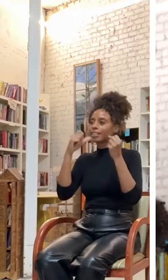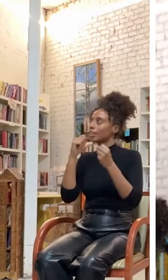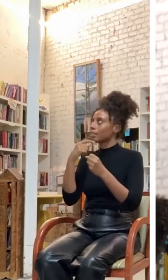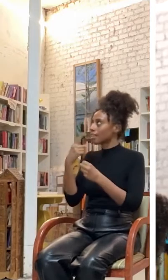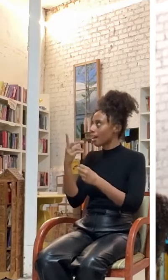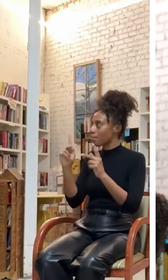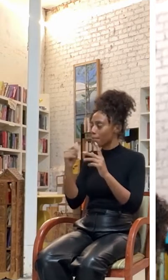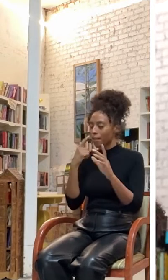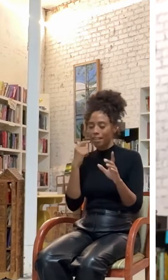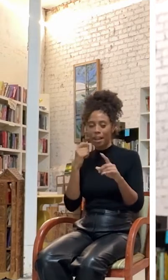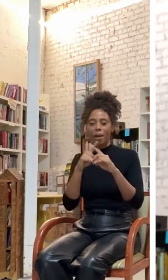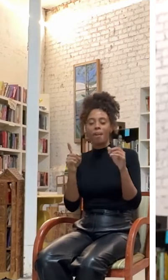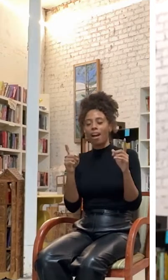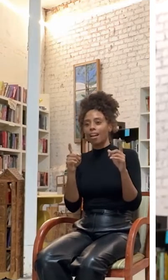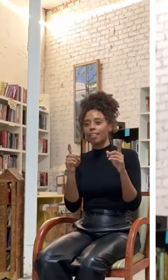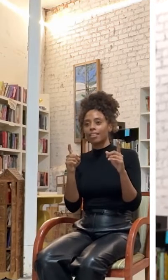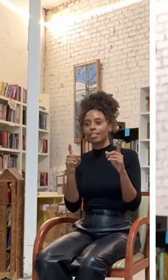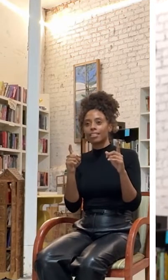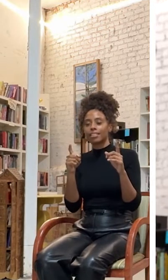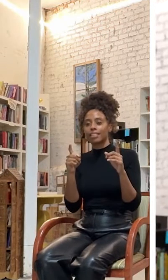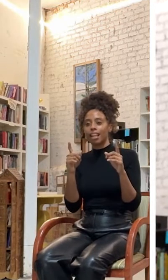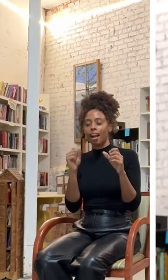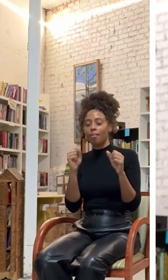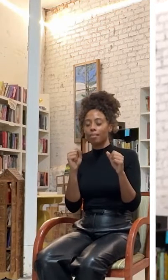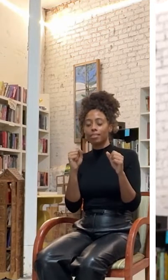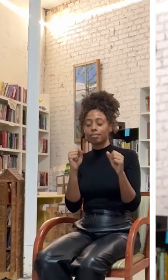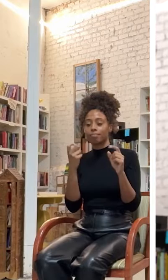Yeah. And that was just so profound. Like,